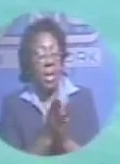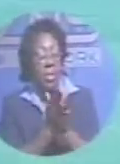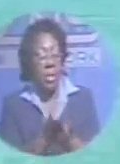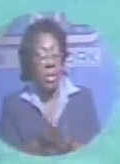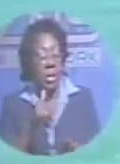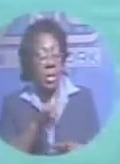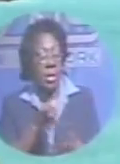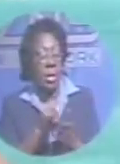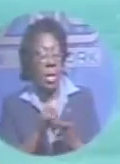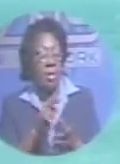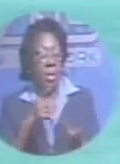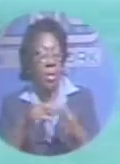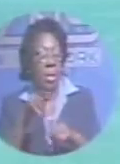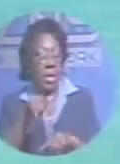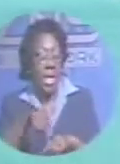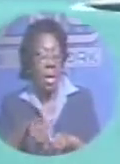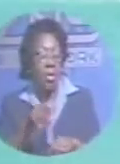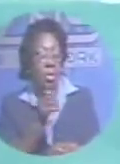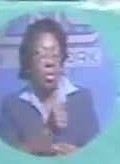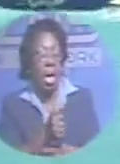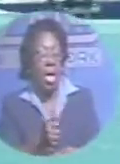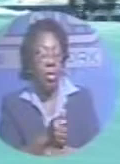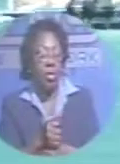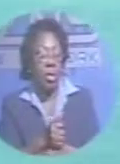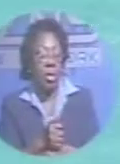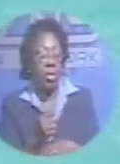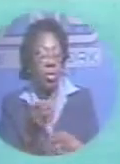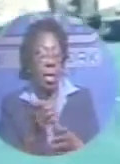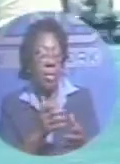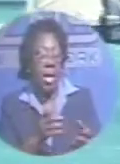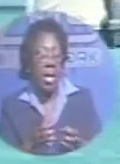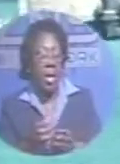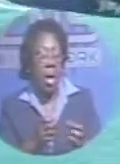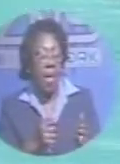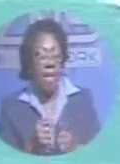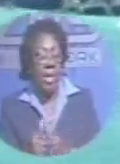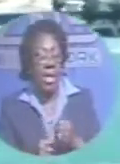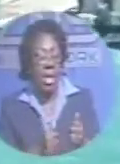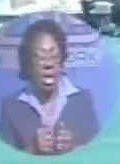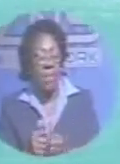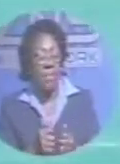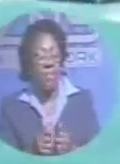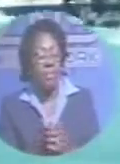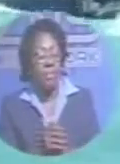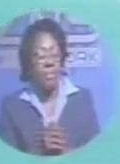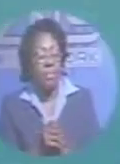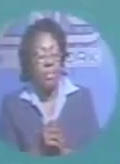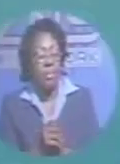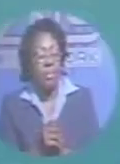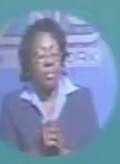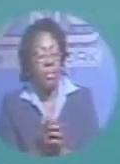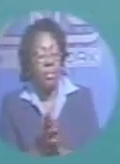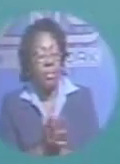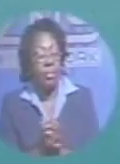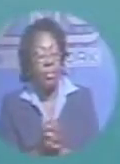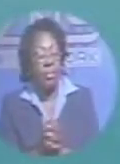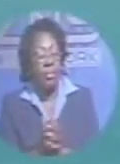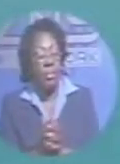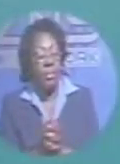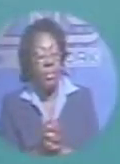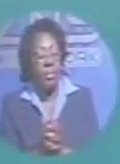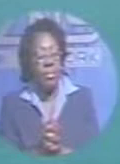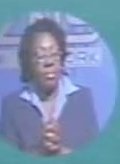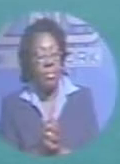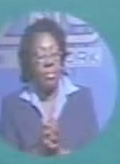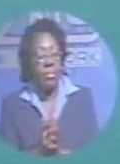W Thunderbird, Staying Alive as well. In the Class B, you'll see Udiva, Lady Natalie, Passion, Queen Drusilla,